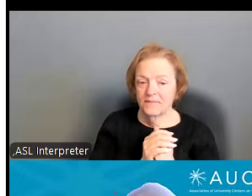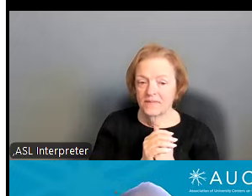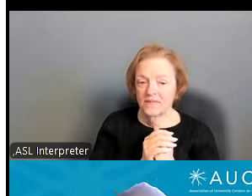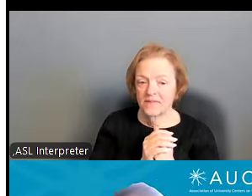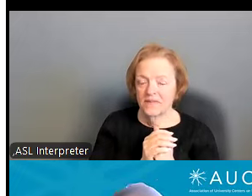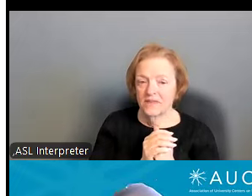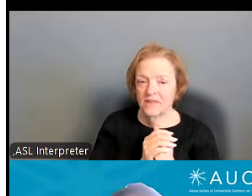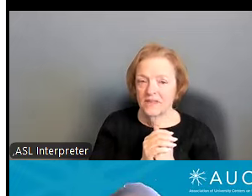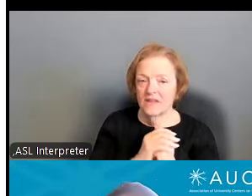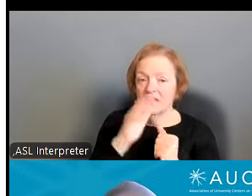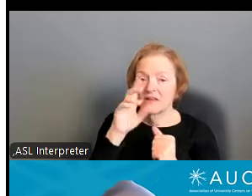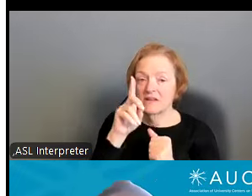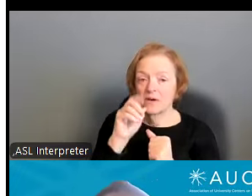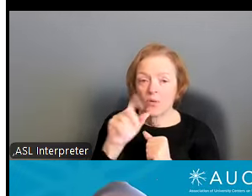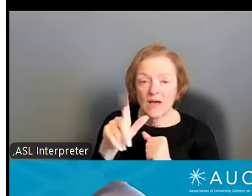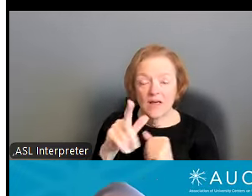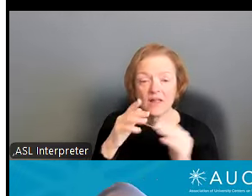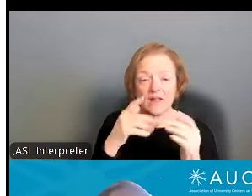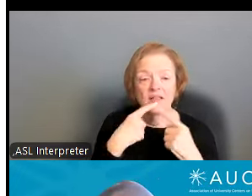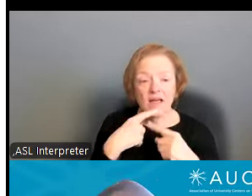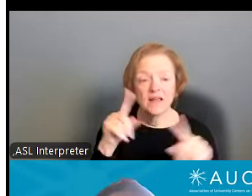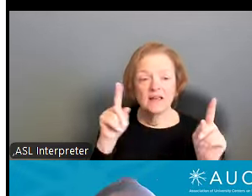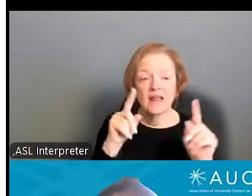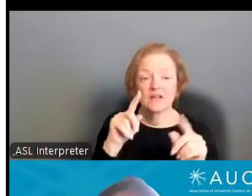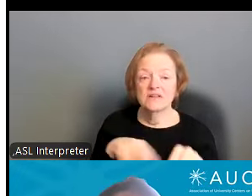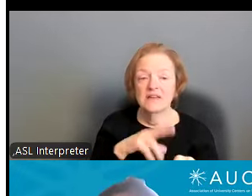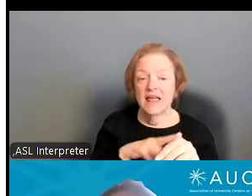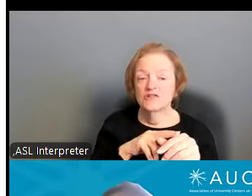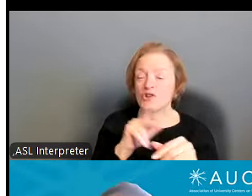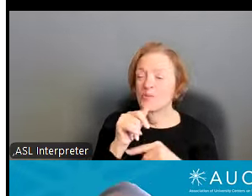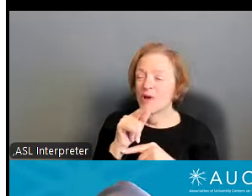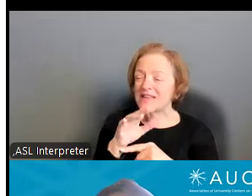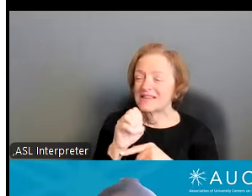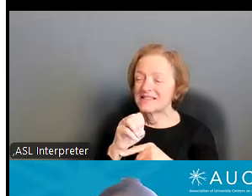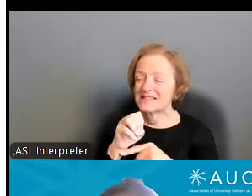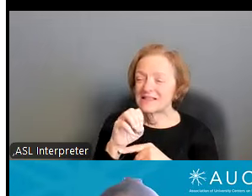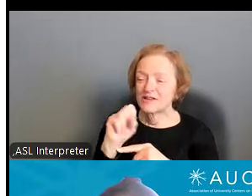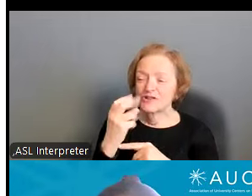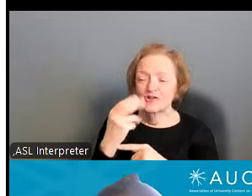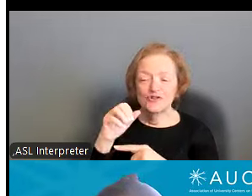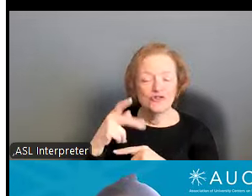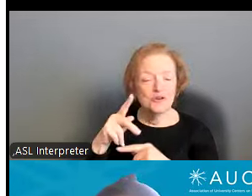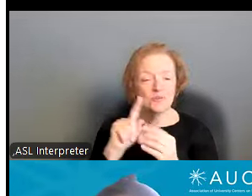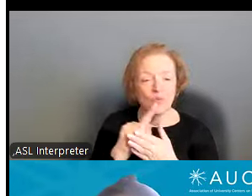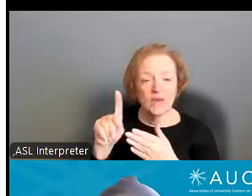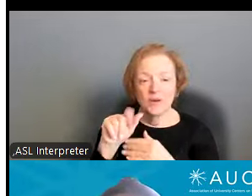The Department of Labor announced that National Apprenticeship Week 2026 will take place from April 26th to May 2nd.